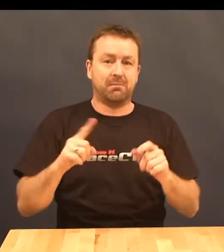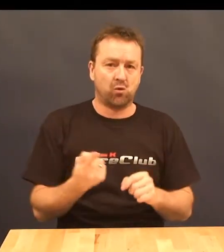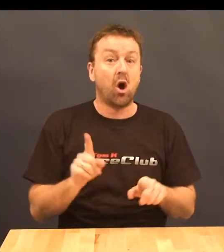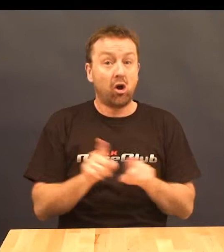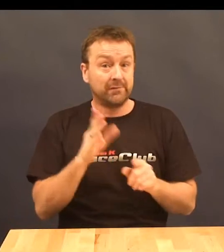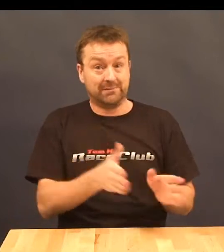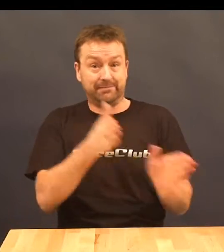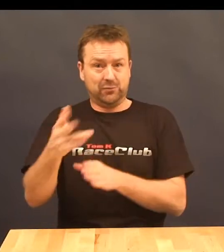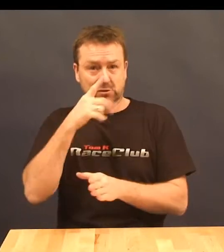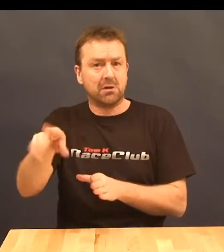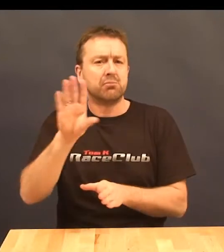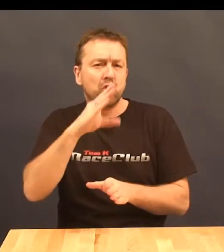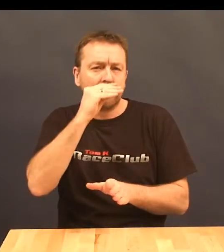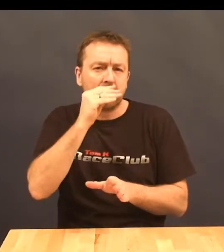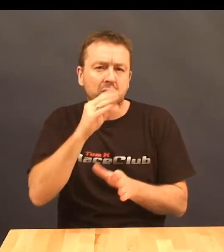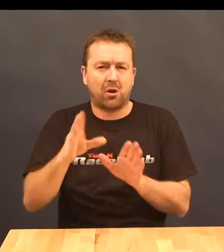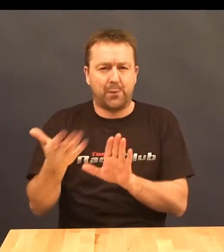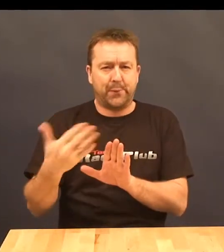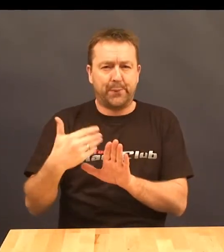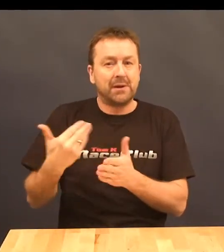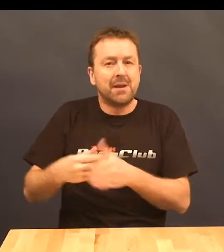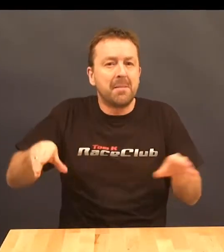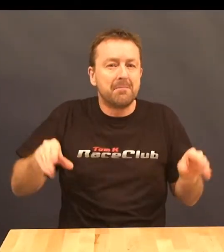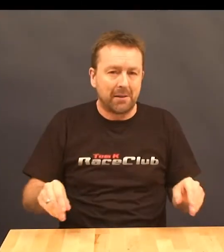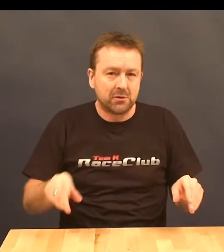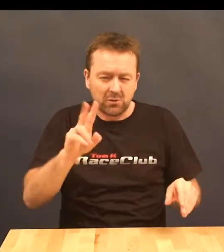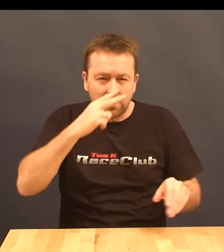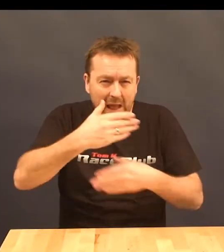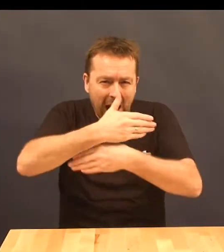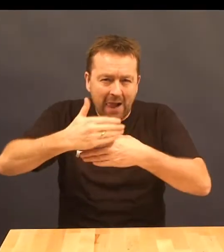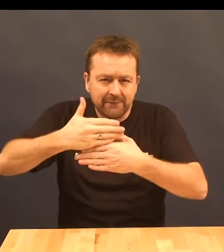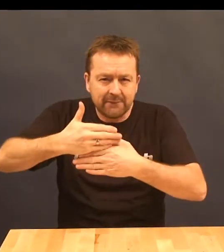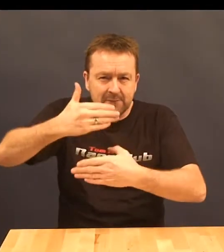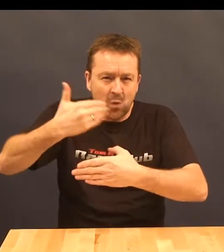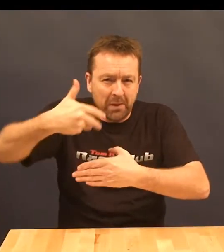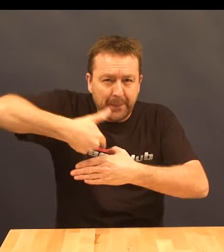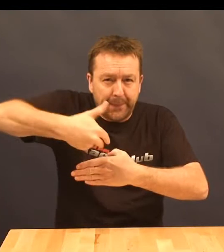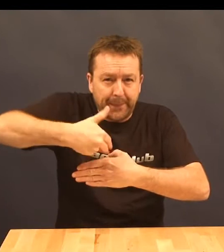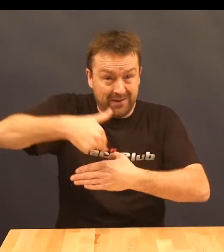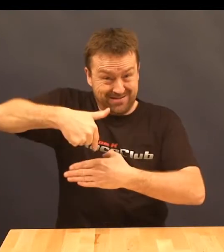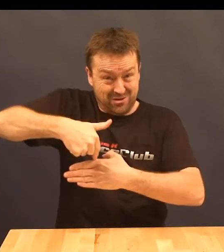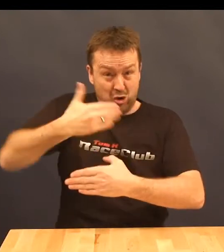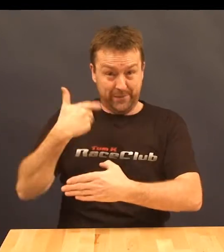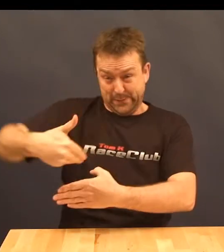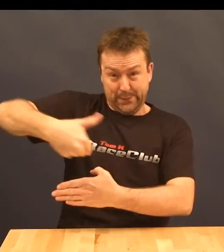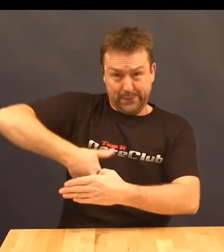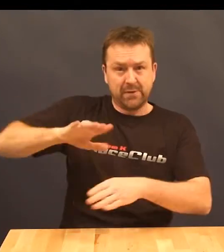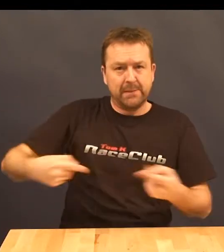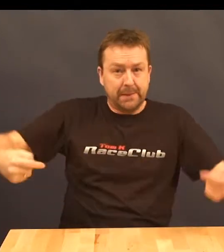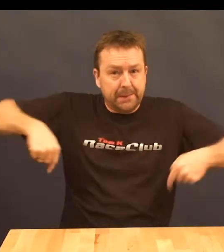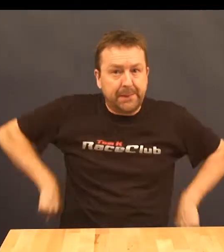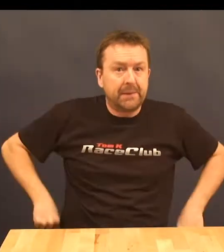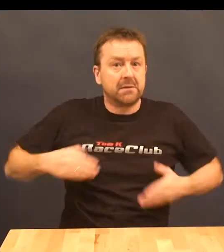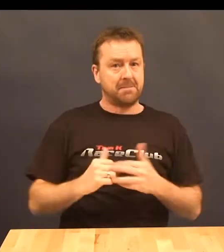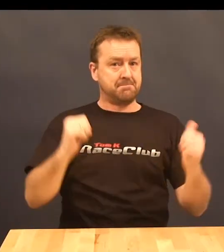duct right here. You can see it's blanked off, about half of the opening is blanked off. This is what keeps the carbon brakes